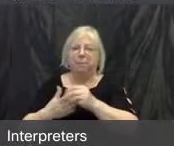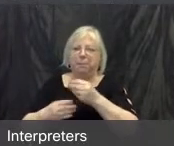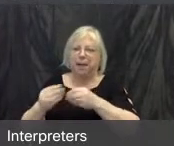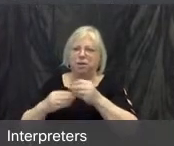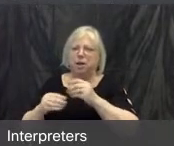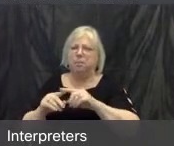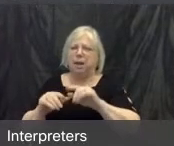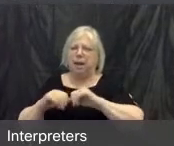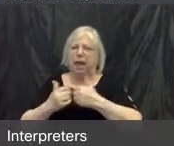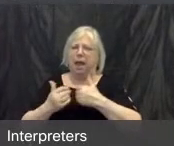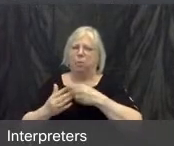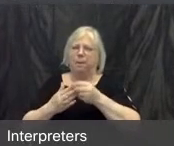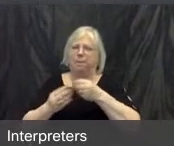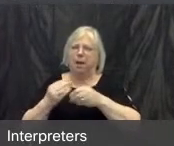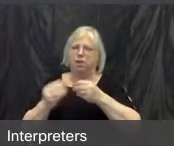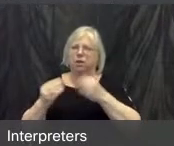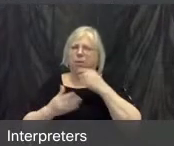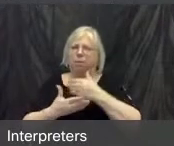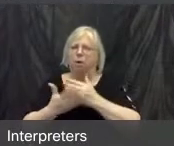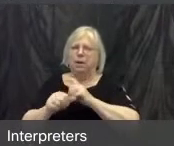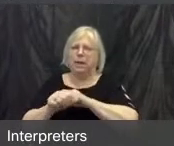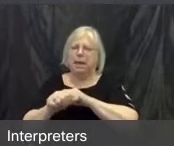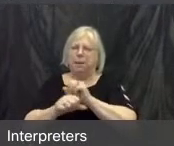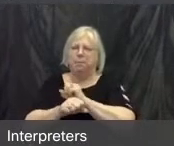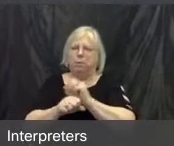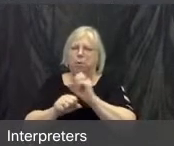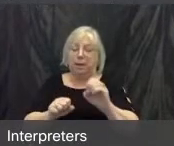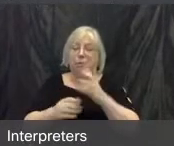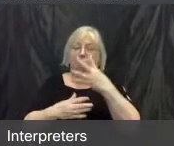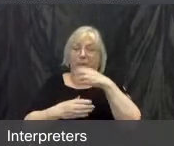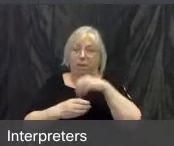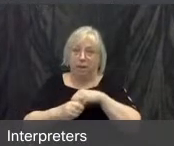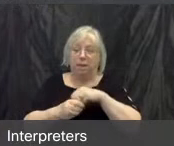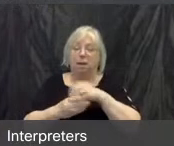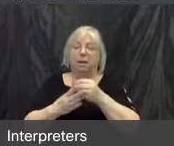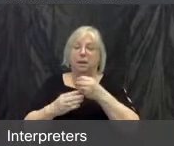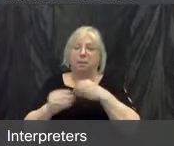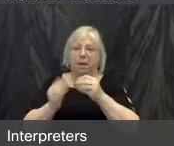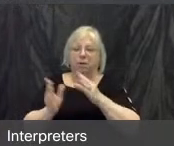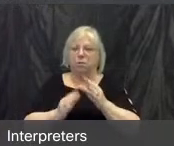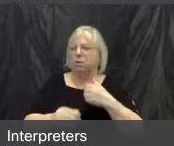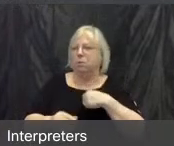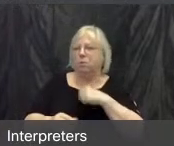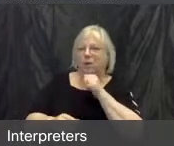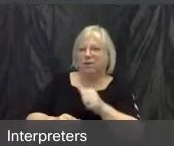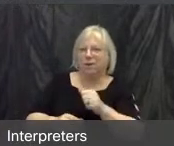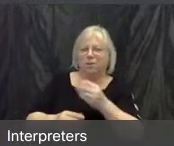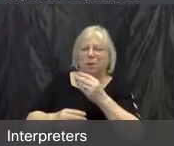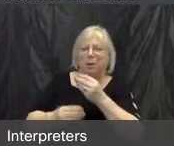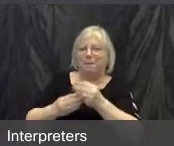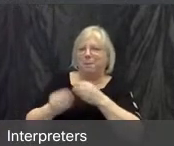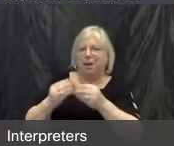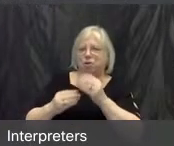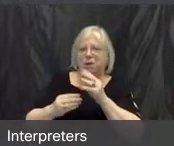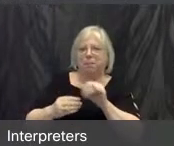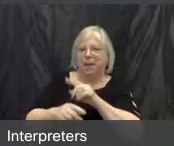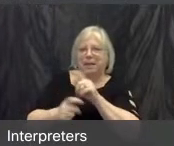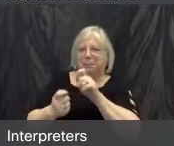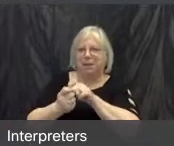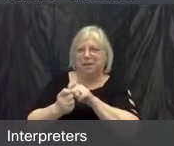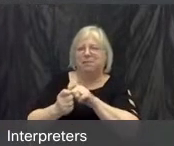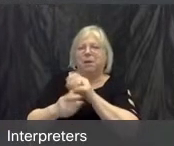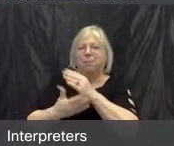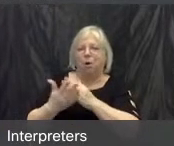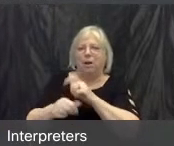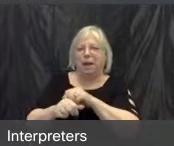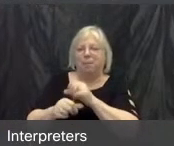there. How do we budget for part-time employees within our budget that we're looking at? We don't budget by specific part-time